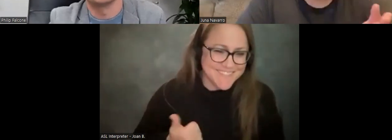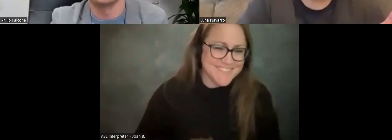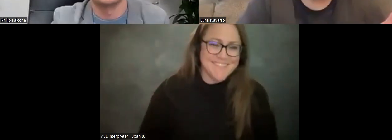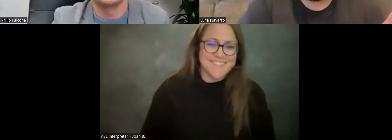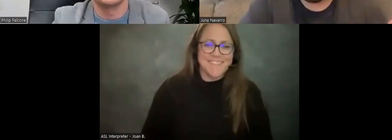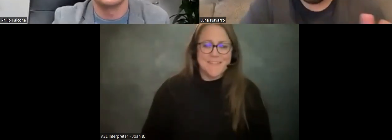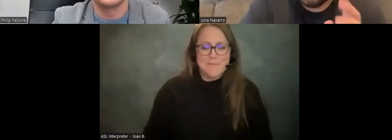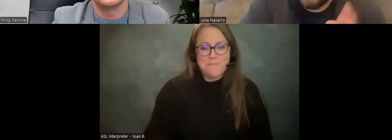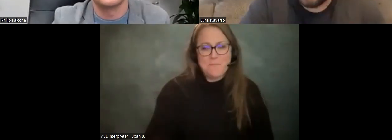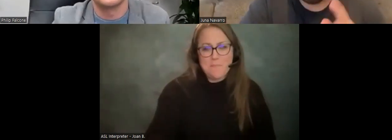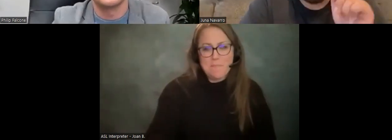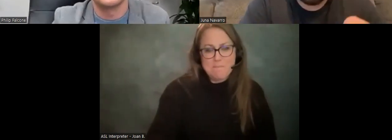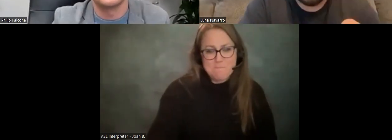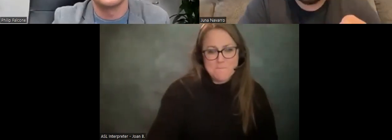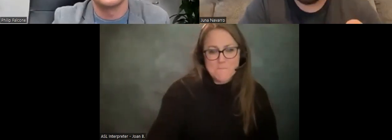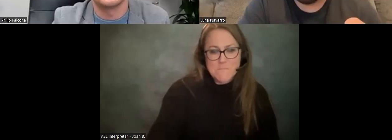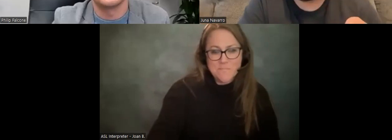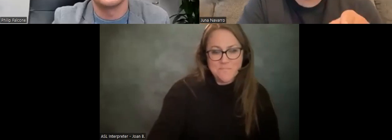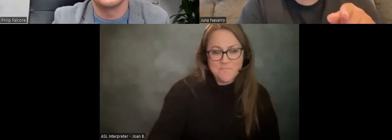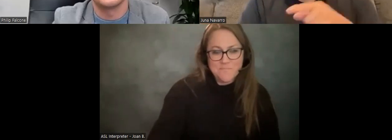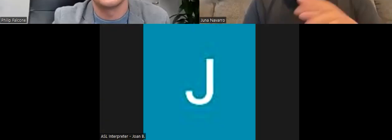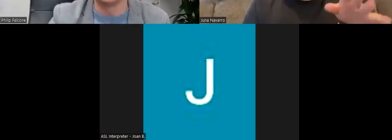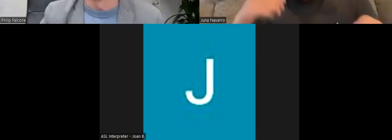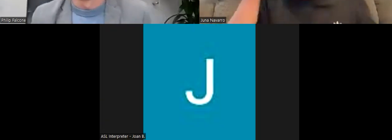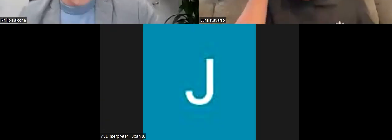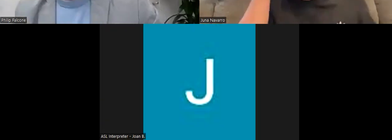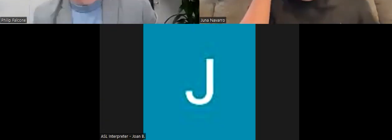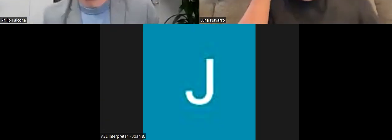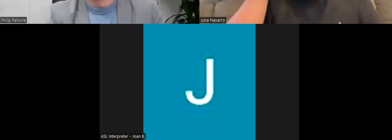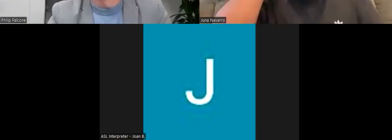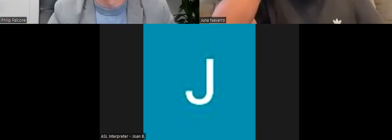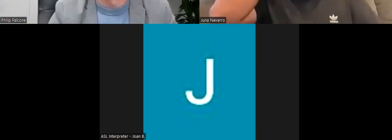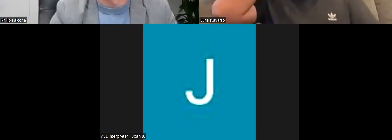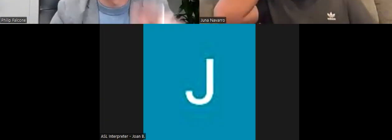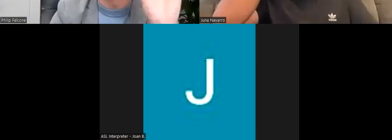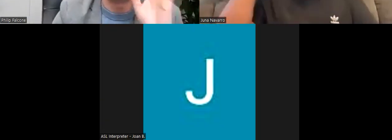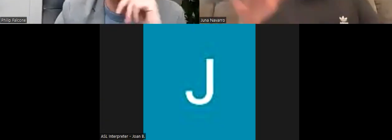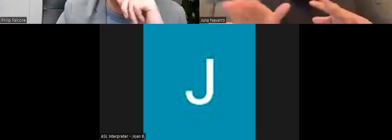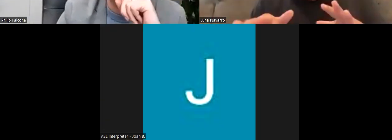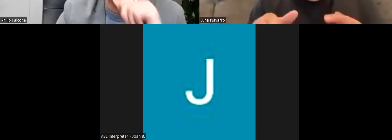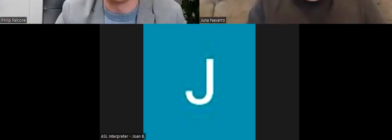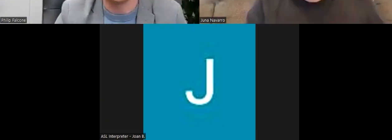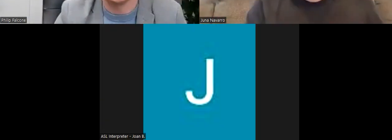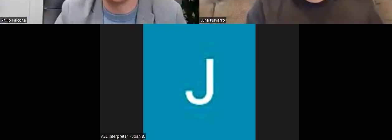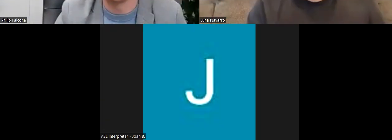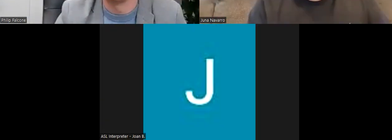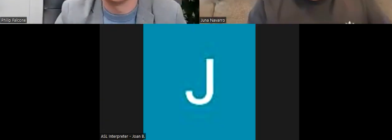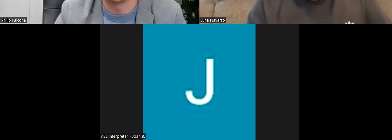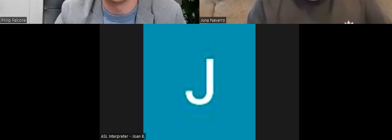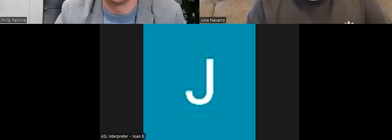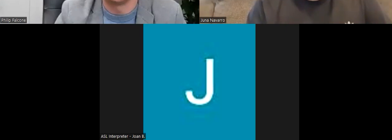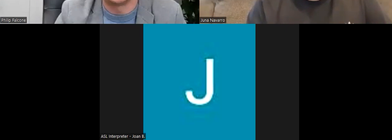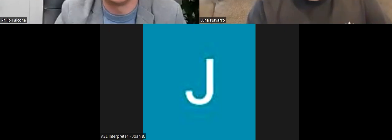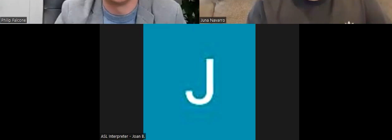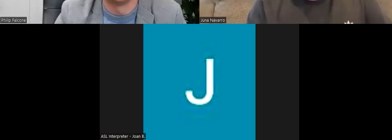Am I in charge of the one ending it, or do you have that power? Oh, Or I have that power. okay. So I'll see you guys later. Thank you. Okay, bye. Thanks,